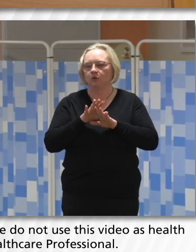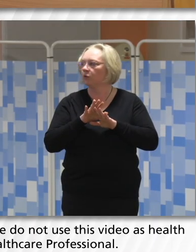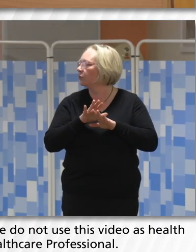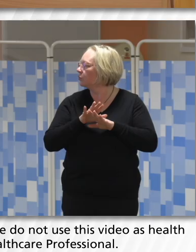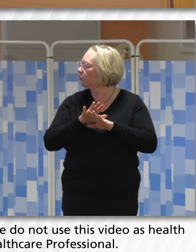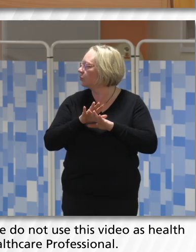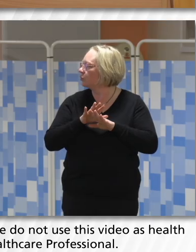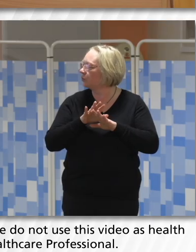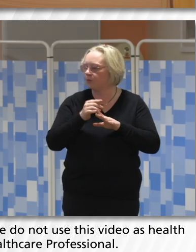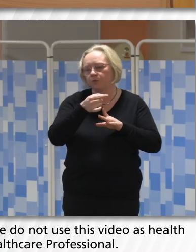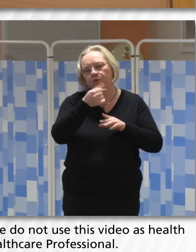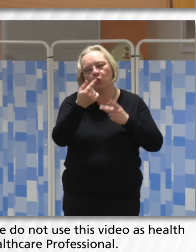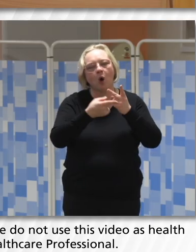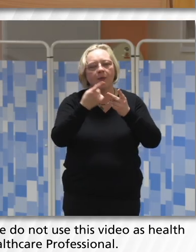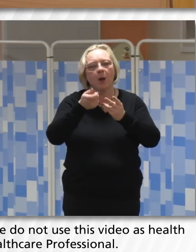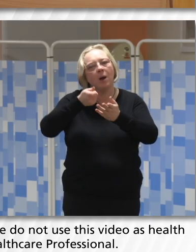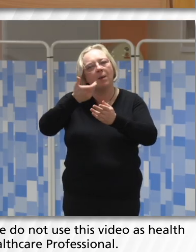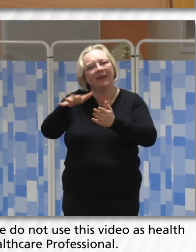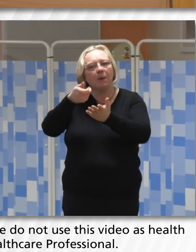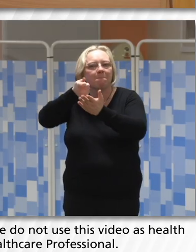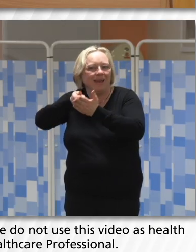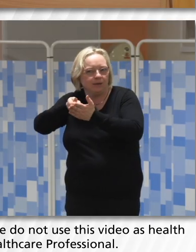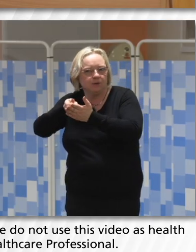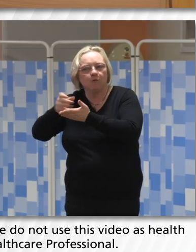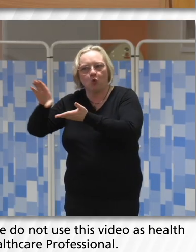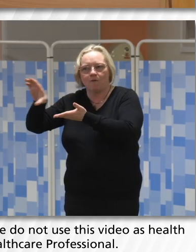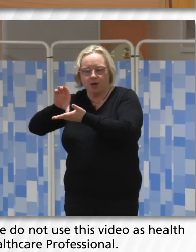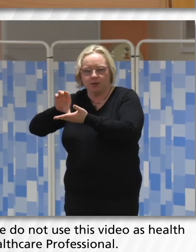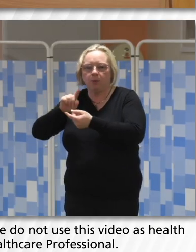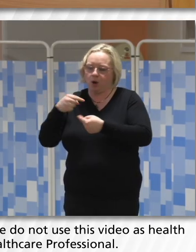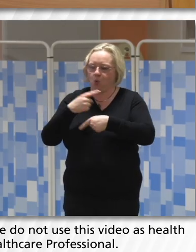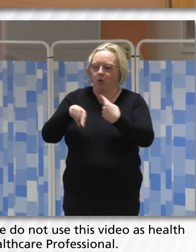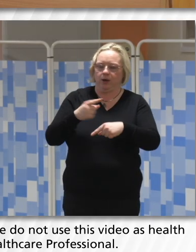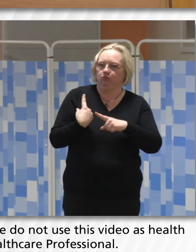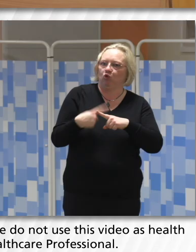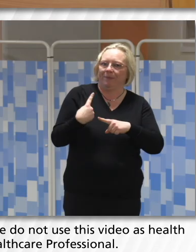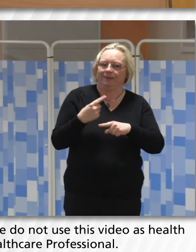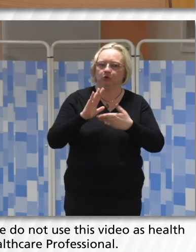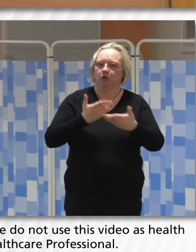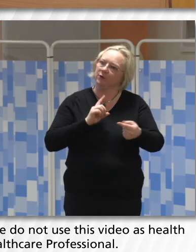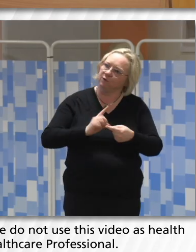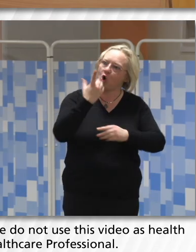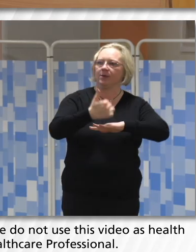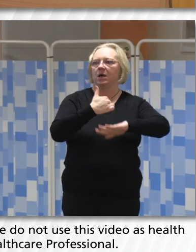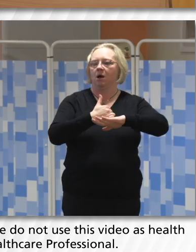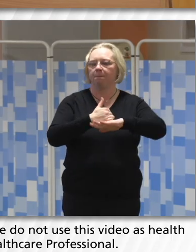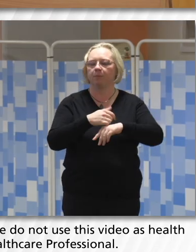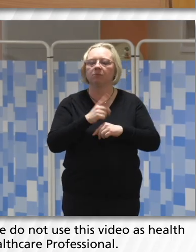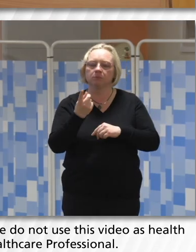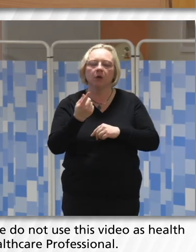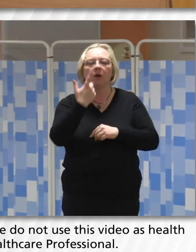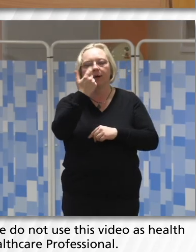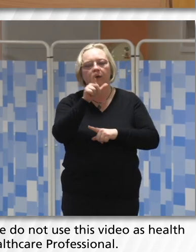UK. There were a few others at the same time, but we were the first to do this rapid service. They also do community